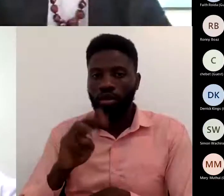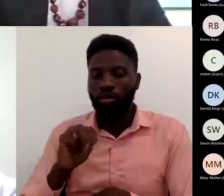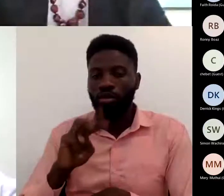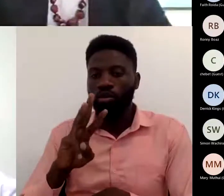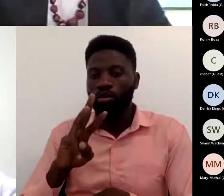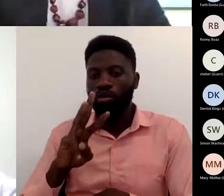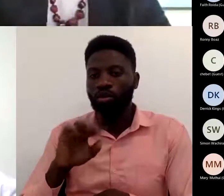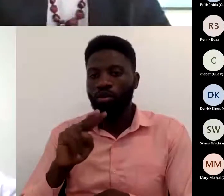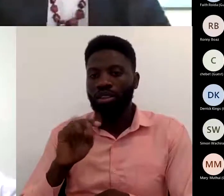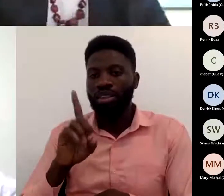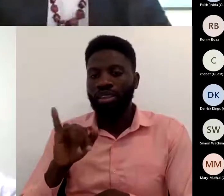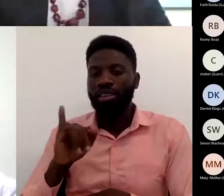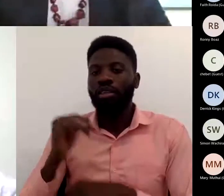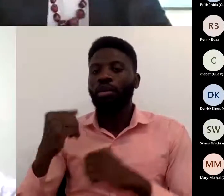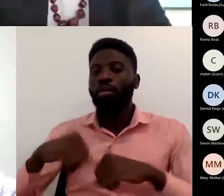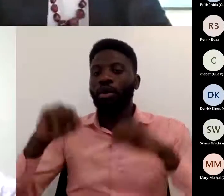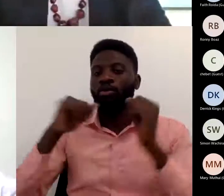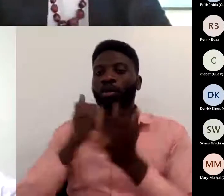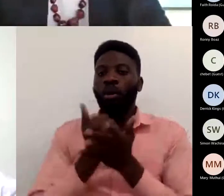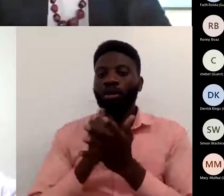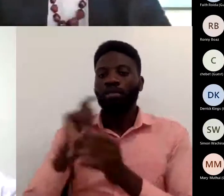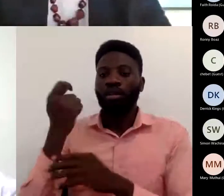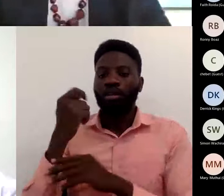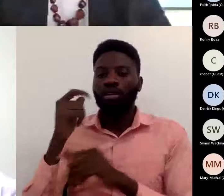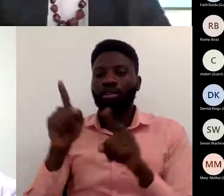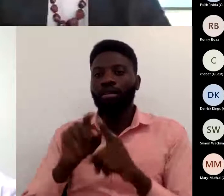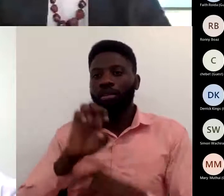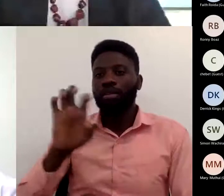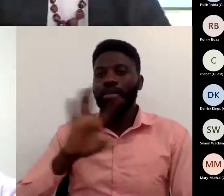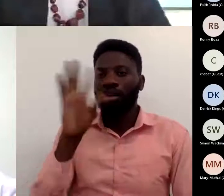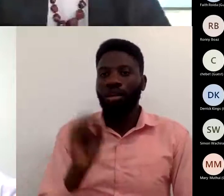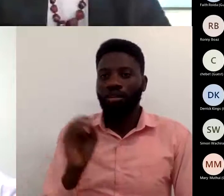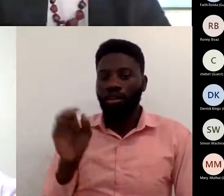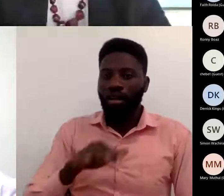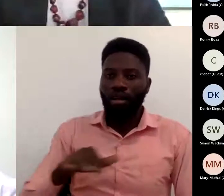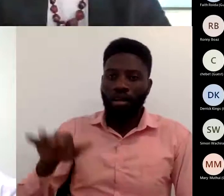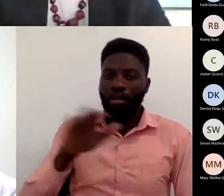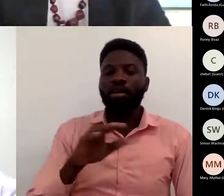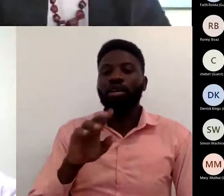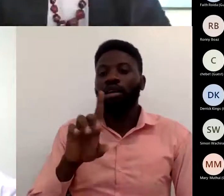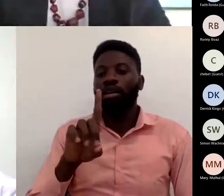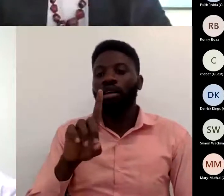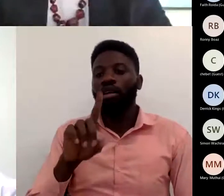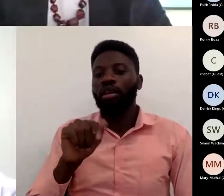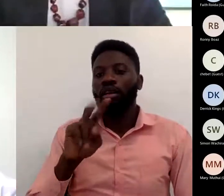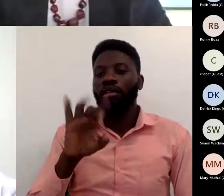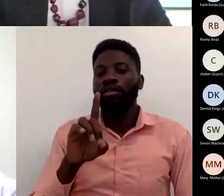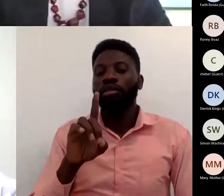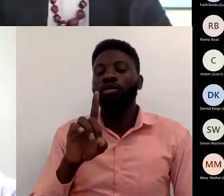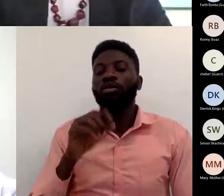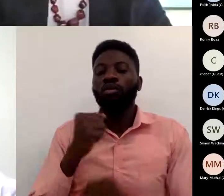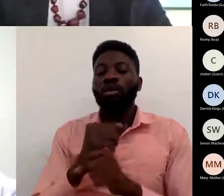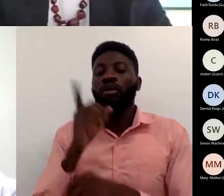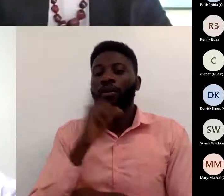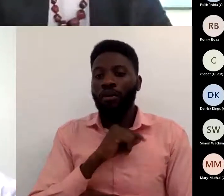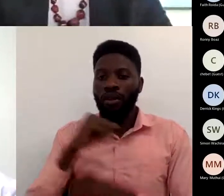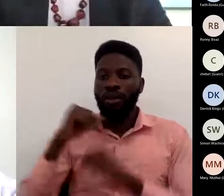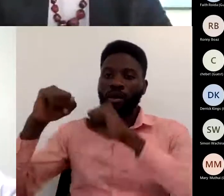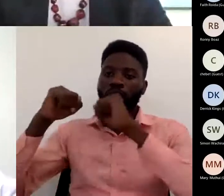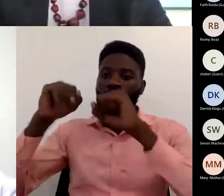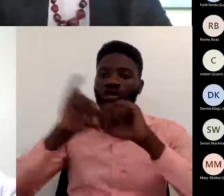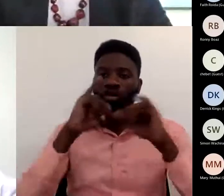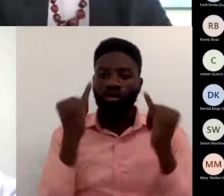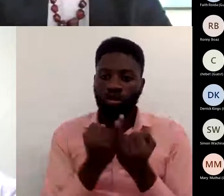of audit for Kenya and East Africa region. David has worked in prestigious institutions